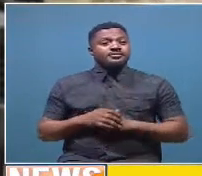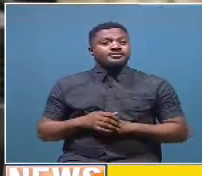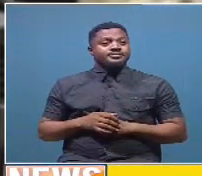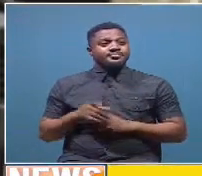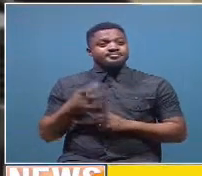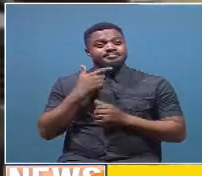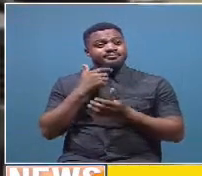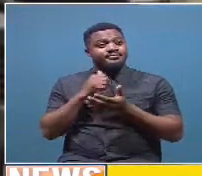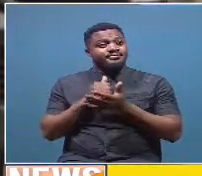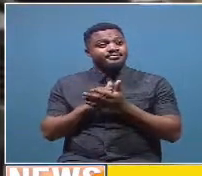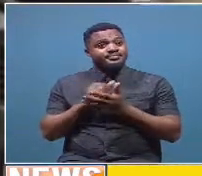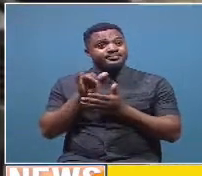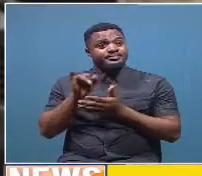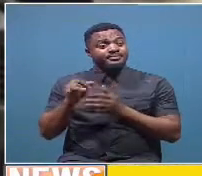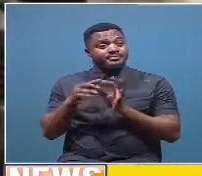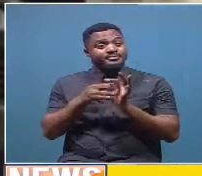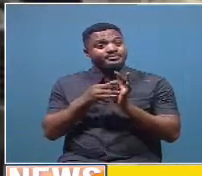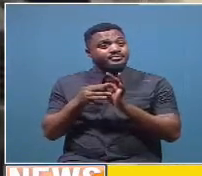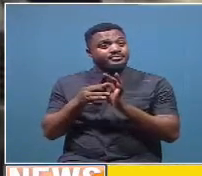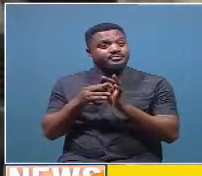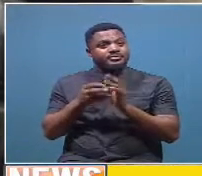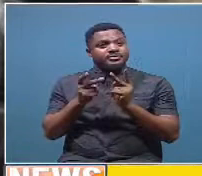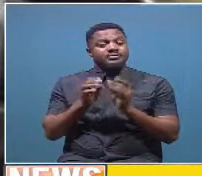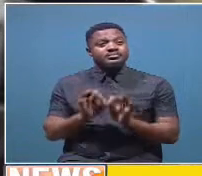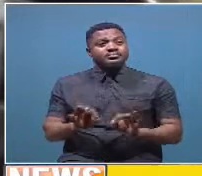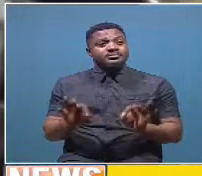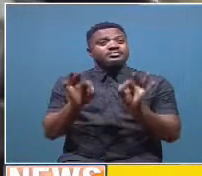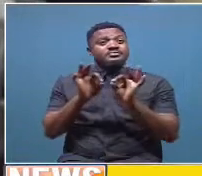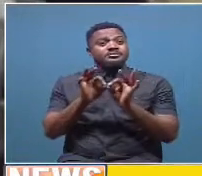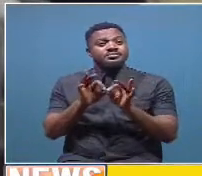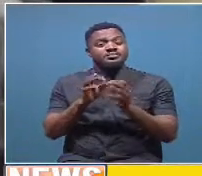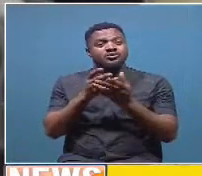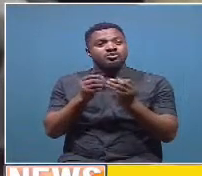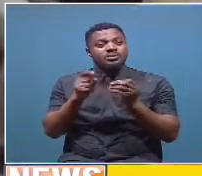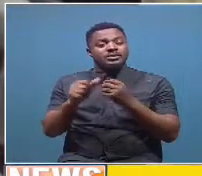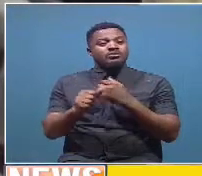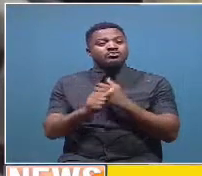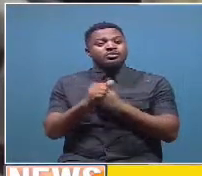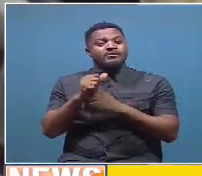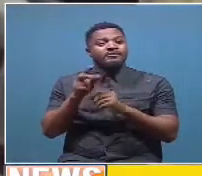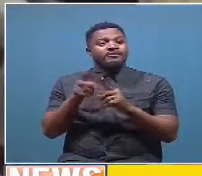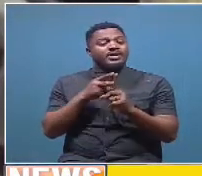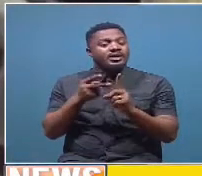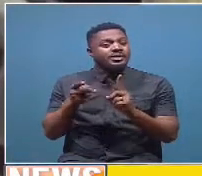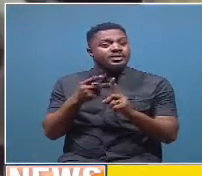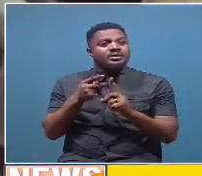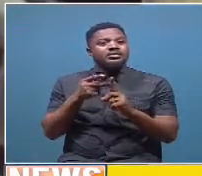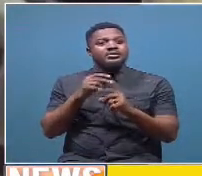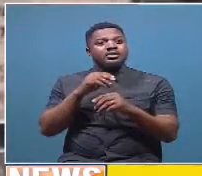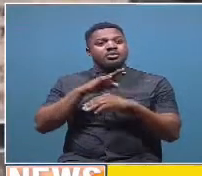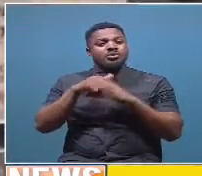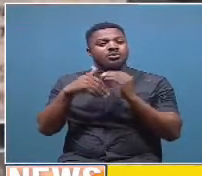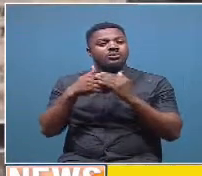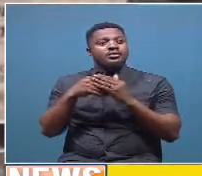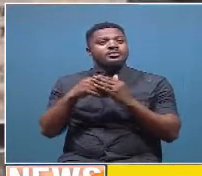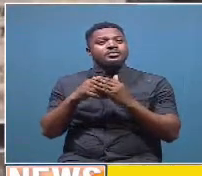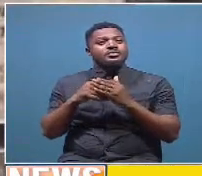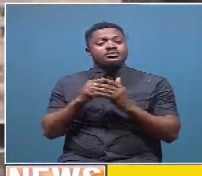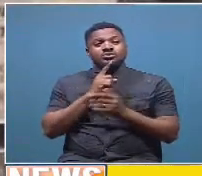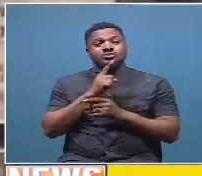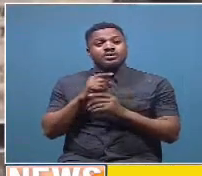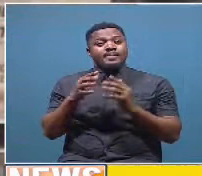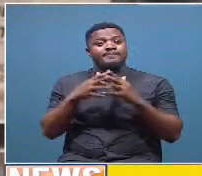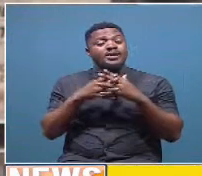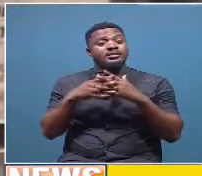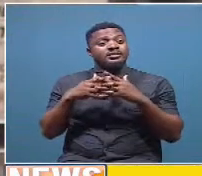He said such collaborations are vital in dealing with the threat of violent extremists across the globe. Obviously, the